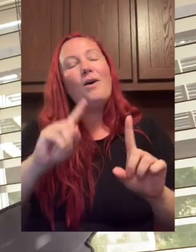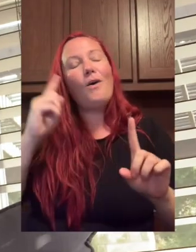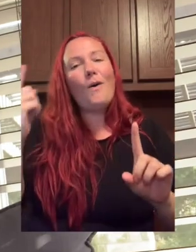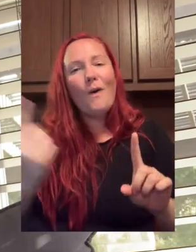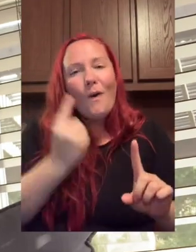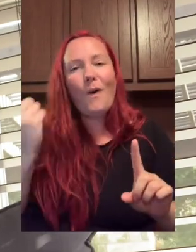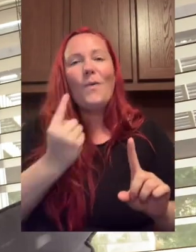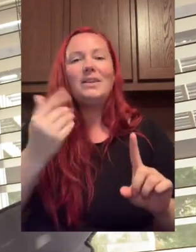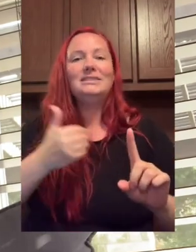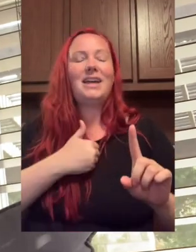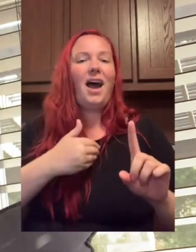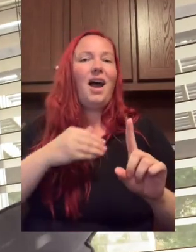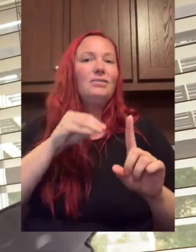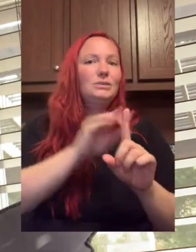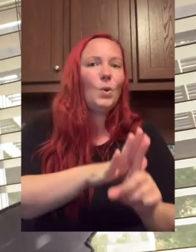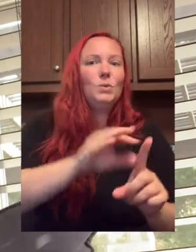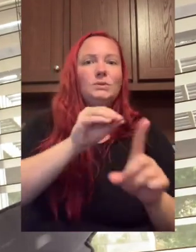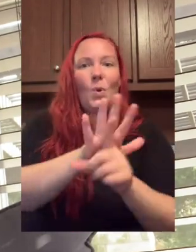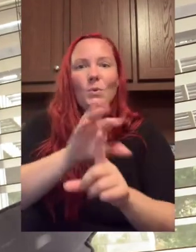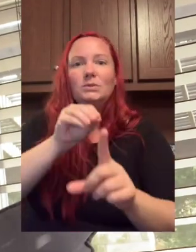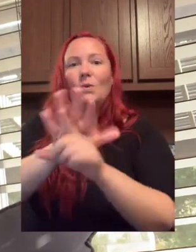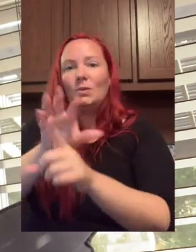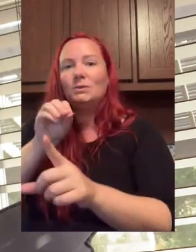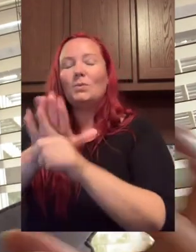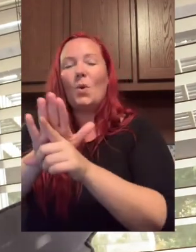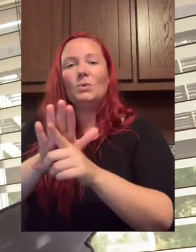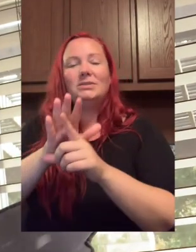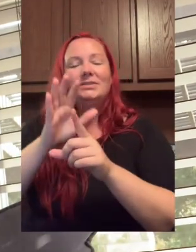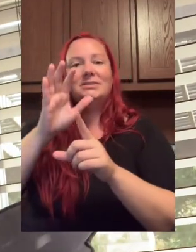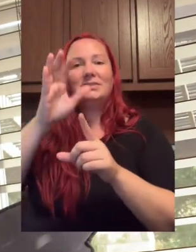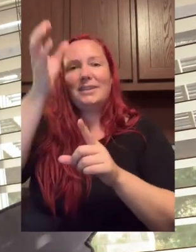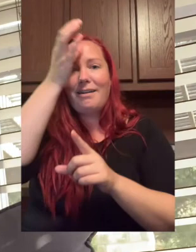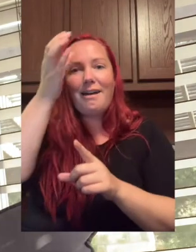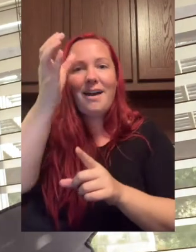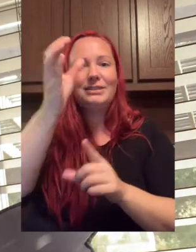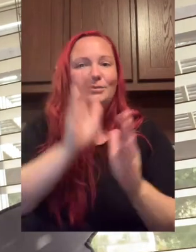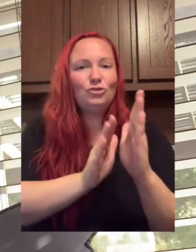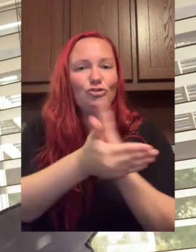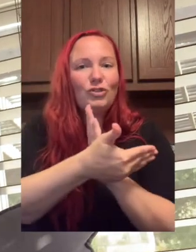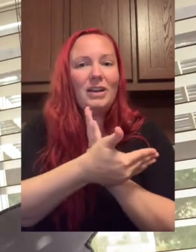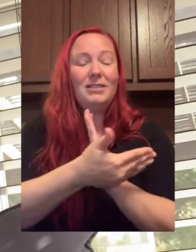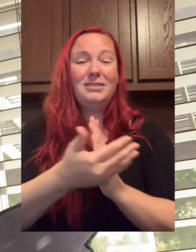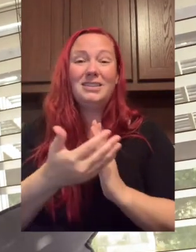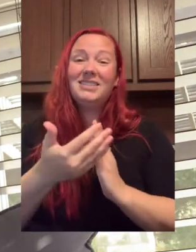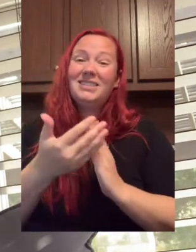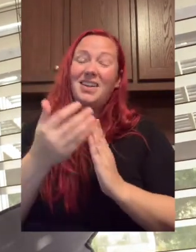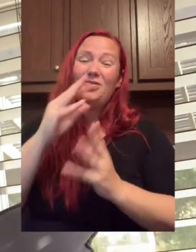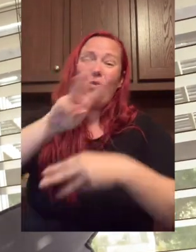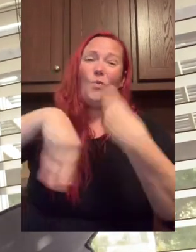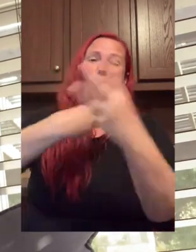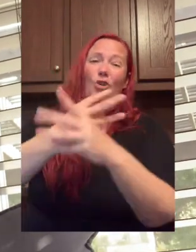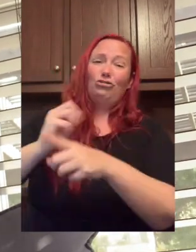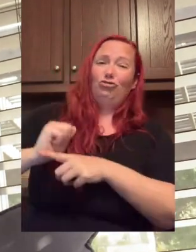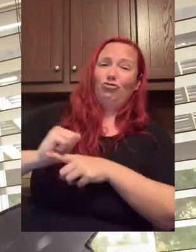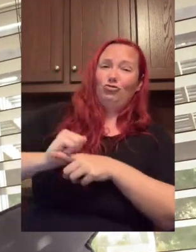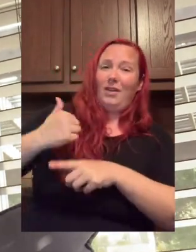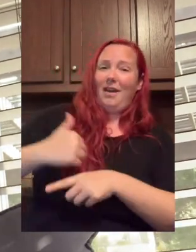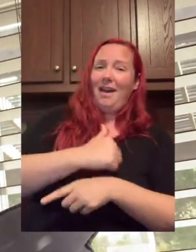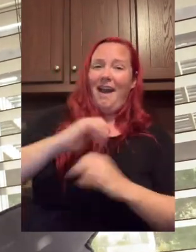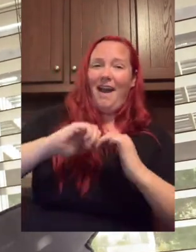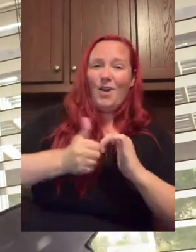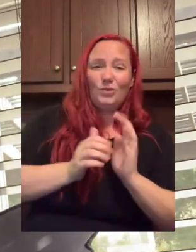because they're not allowed to be having emotions for many people, even though they're currently dating all of them. And that's kind of the point of the show.